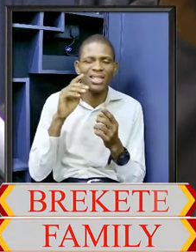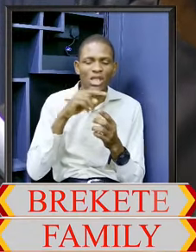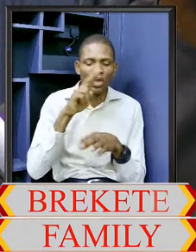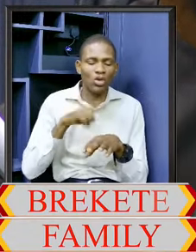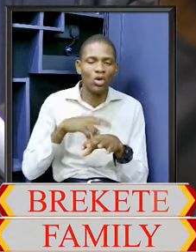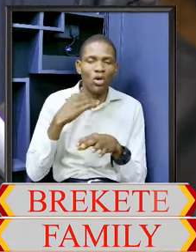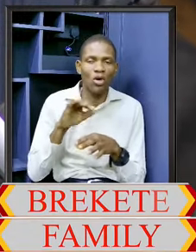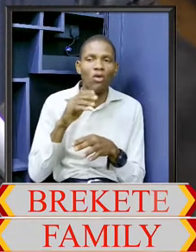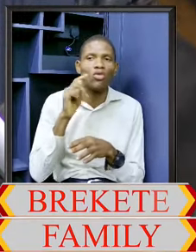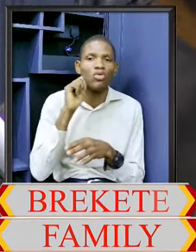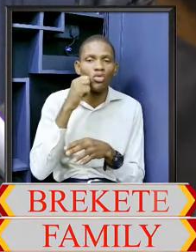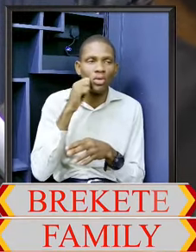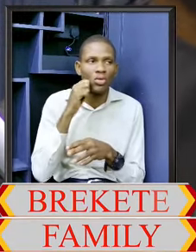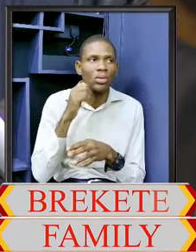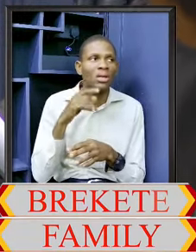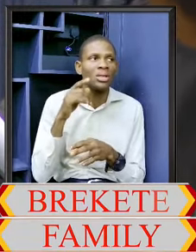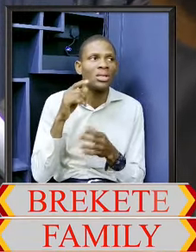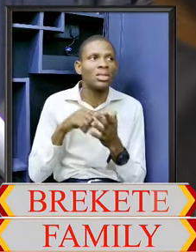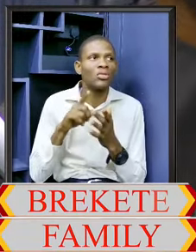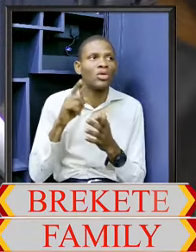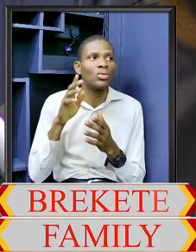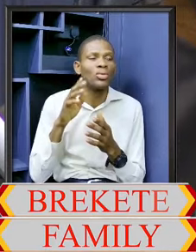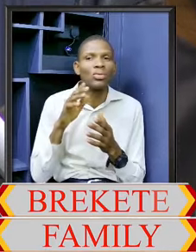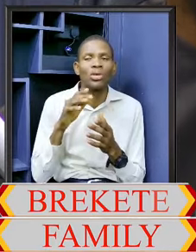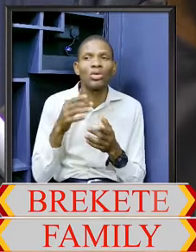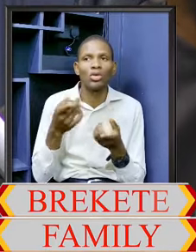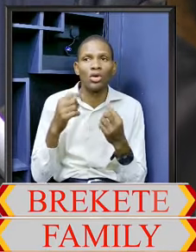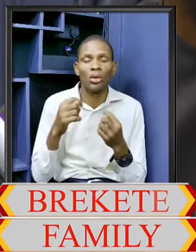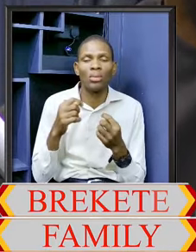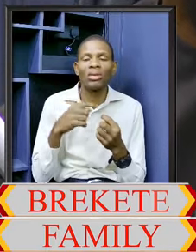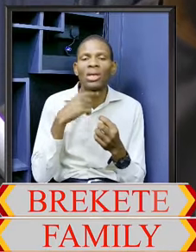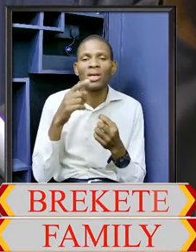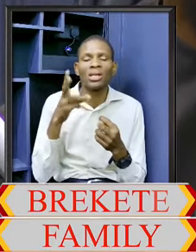you will see the yield. No, this one, you go tell them when they come